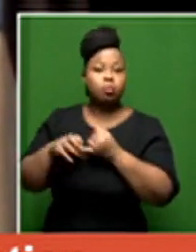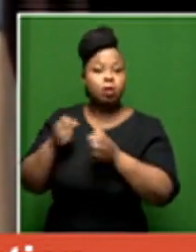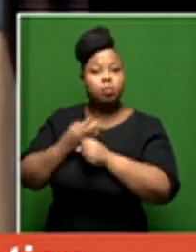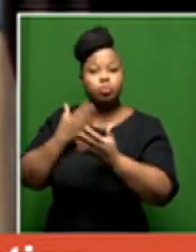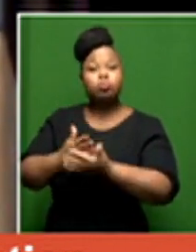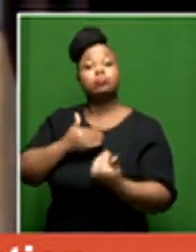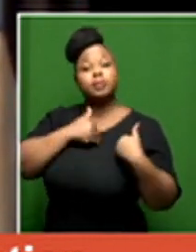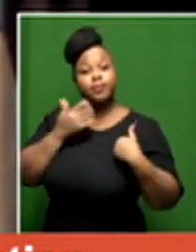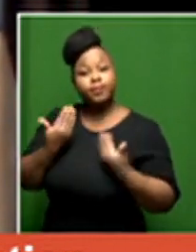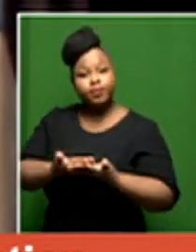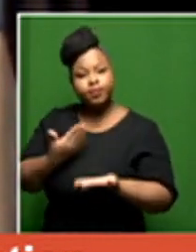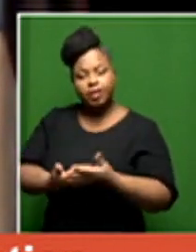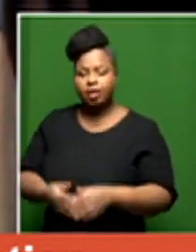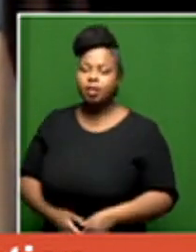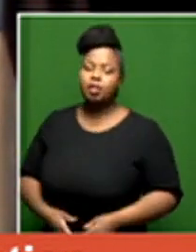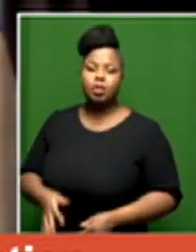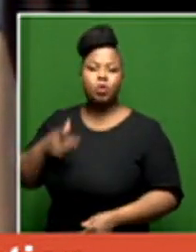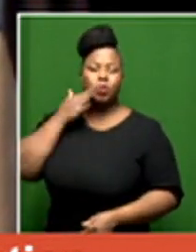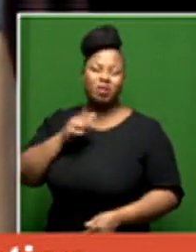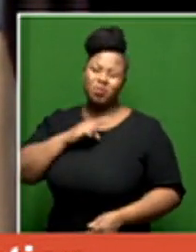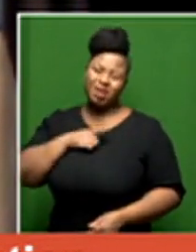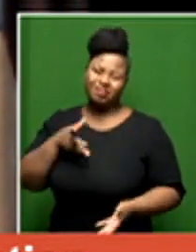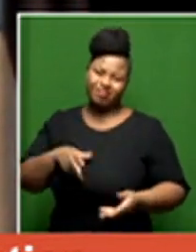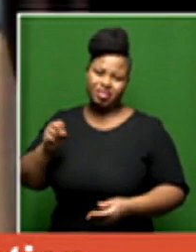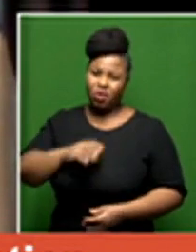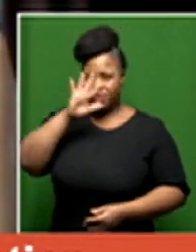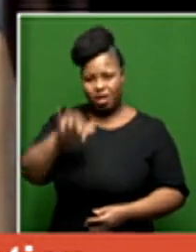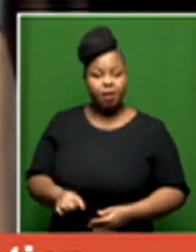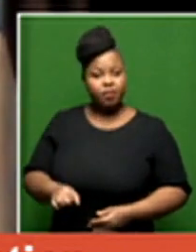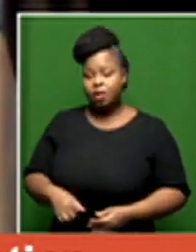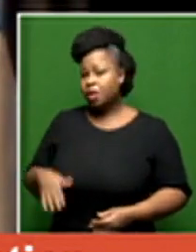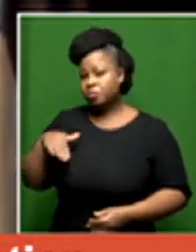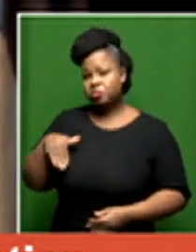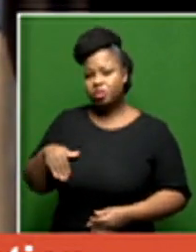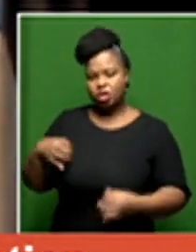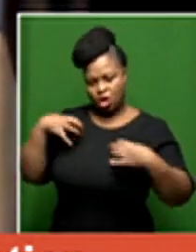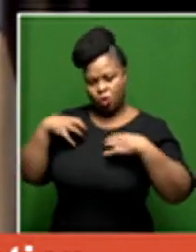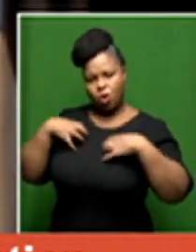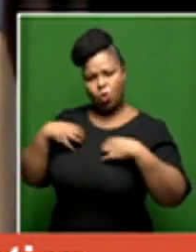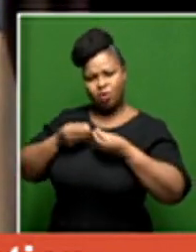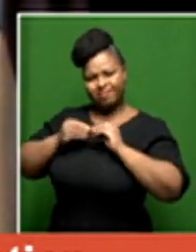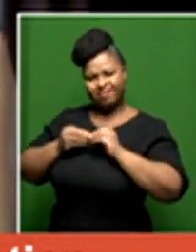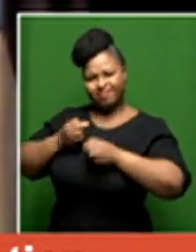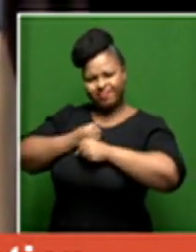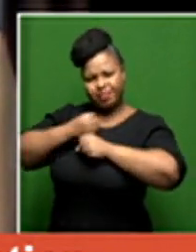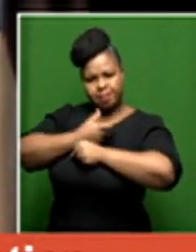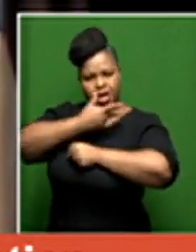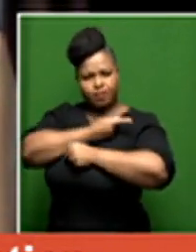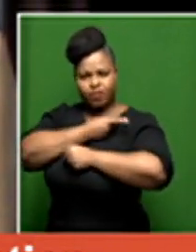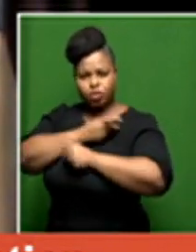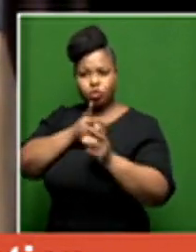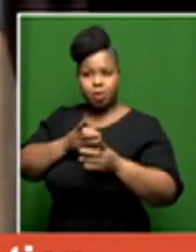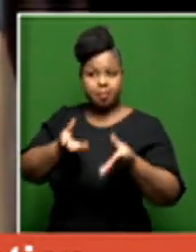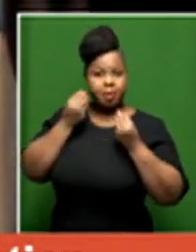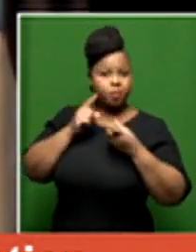the vaccine is safe. And the minute, because in South Africa we haven't developed any vaccine. We normally